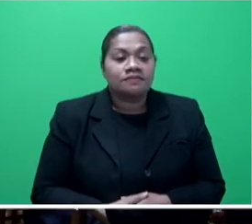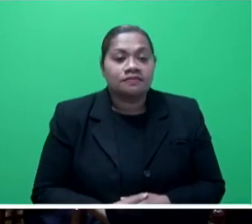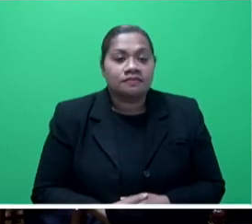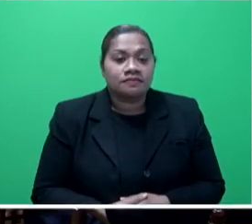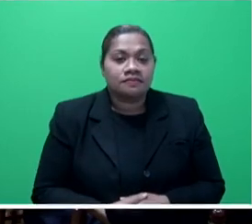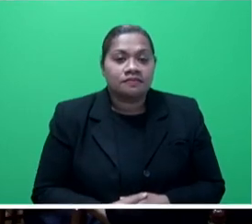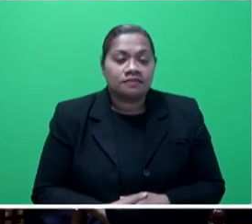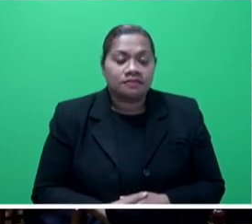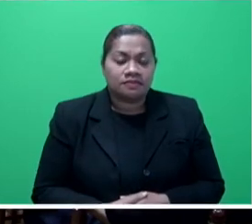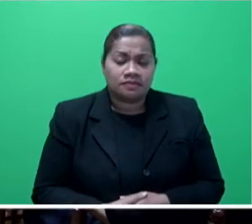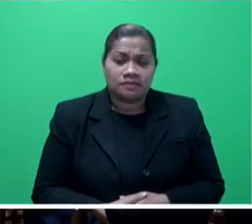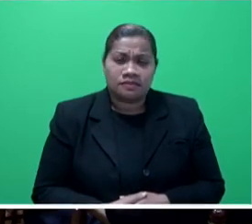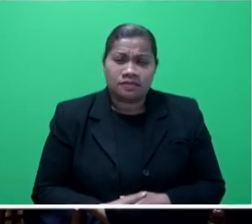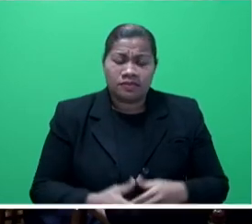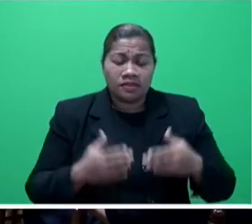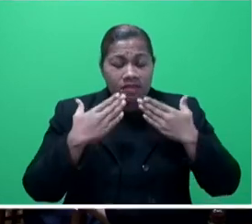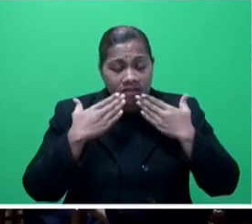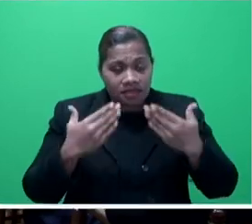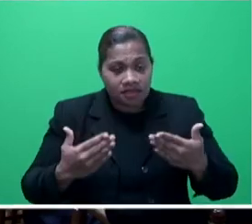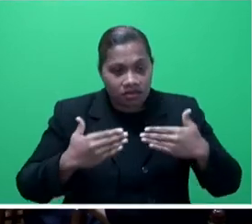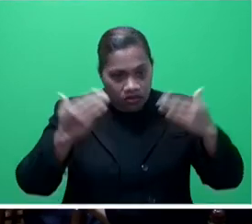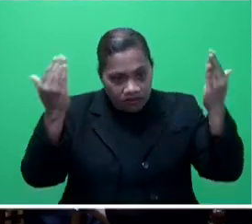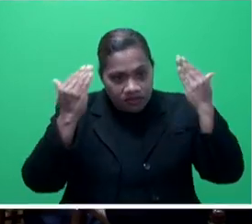Thank you, Mr. Speaker. Sir, Mr. Speaker, sir,